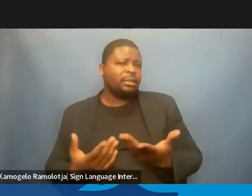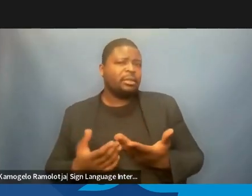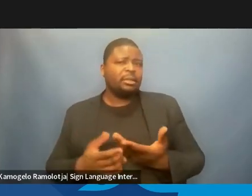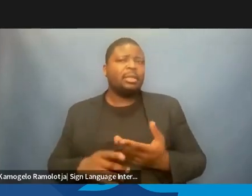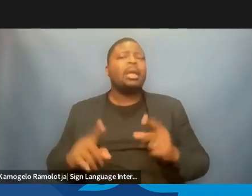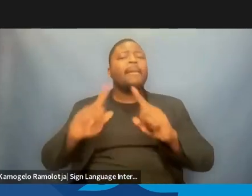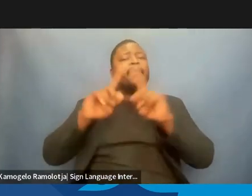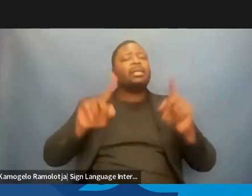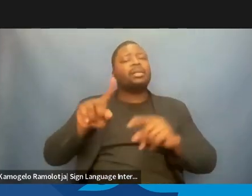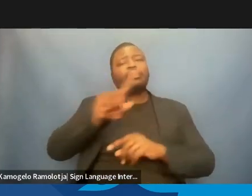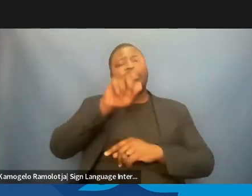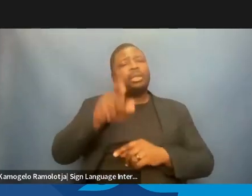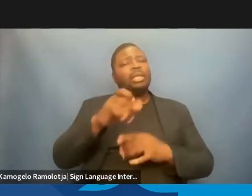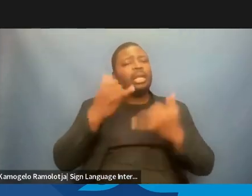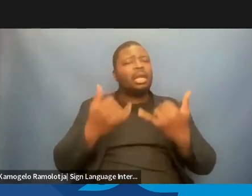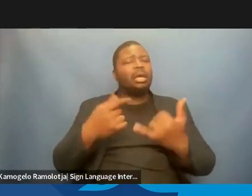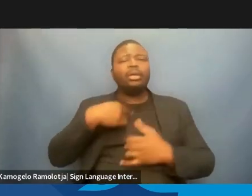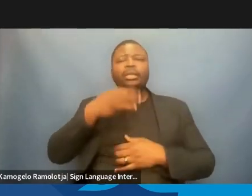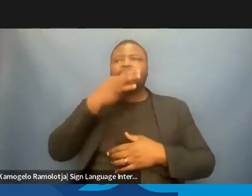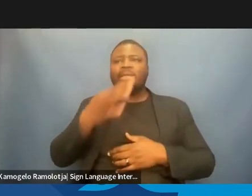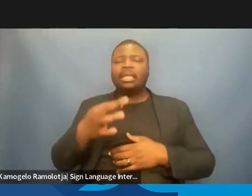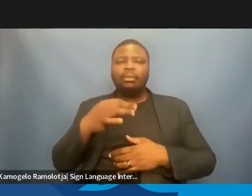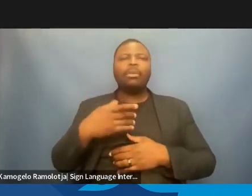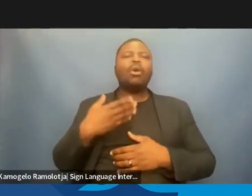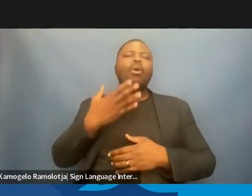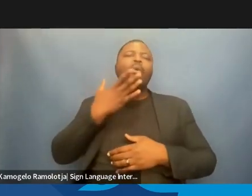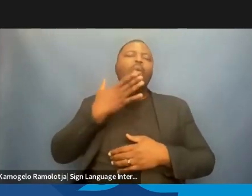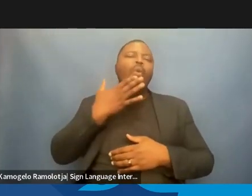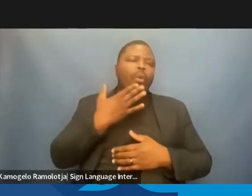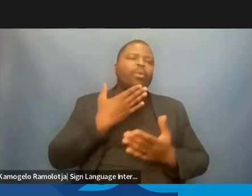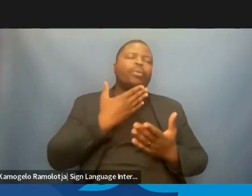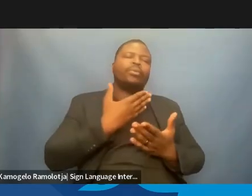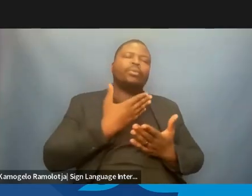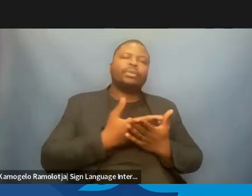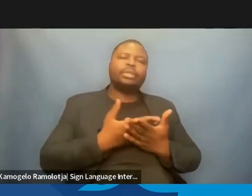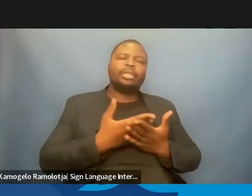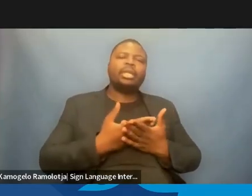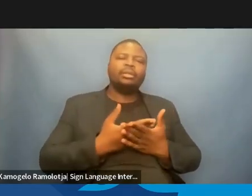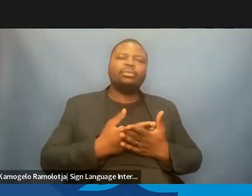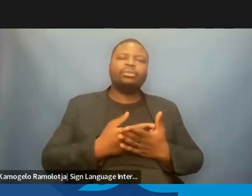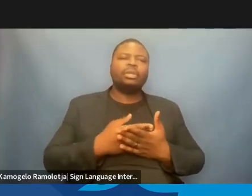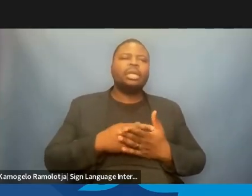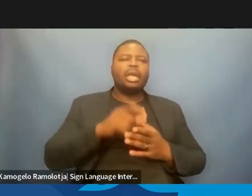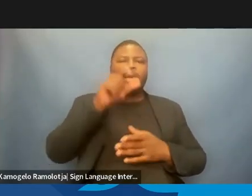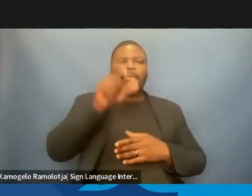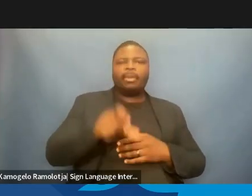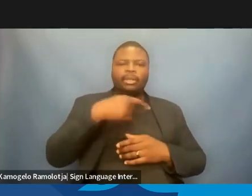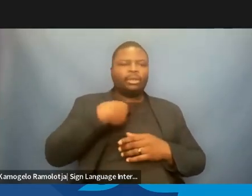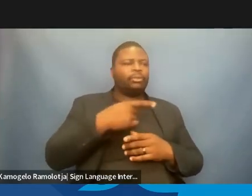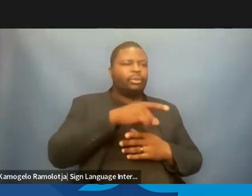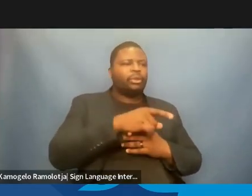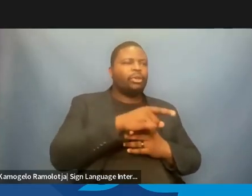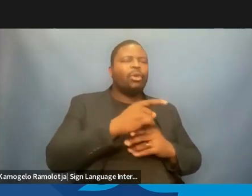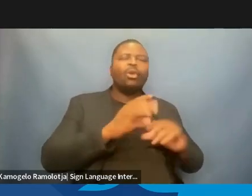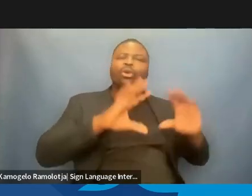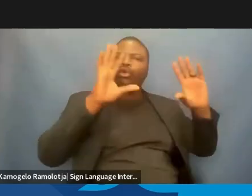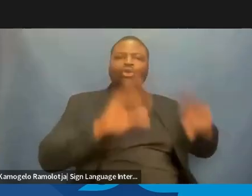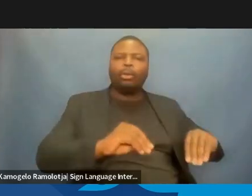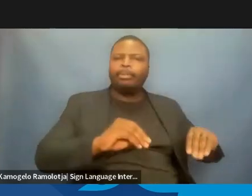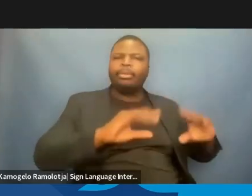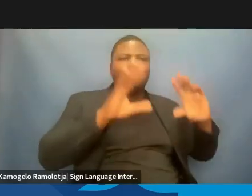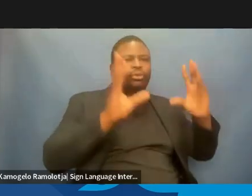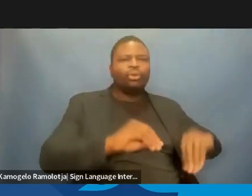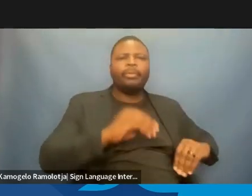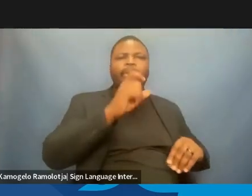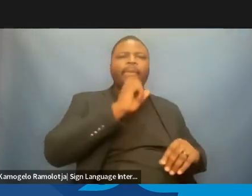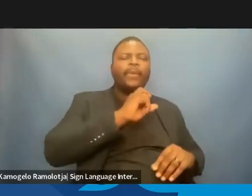treated? Who have you made to no longer use substances? Show us the people and all those things. And what is the